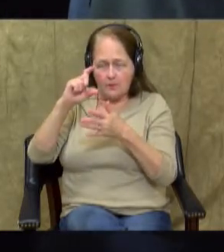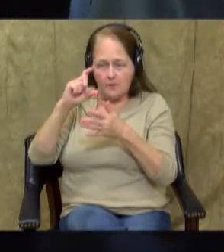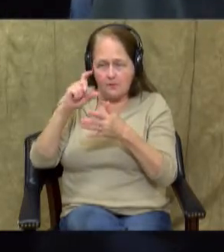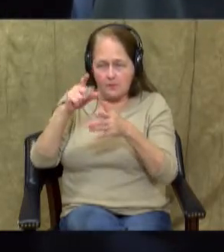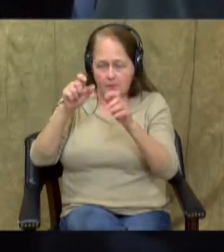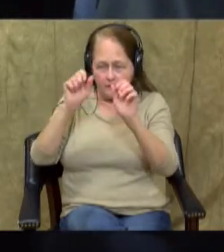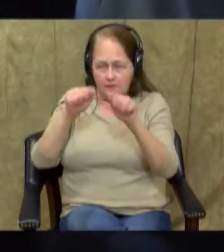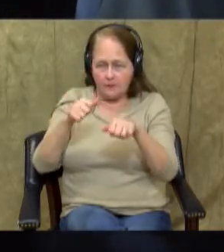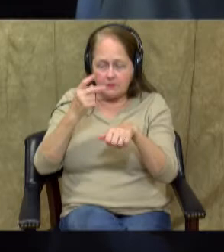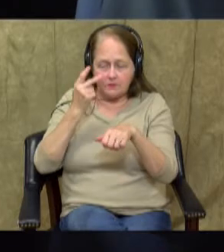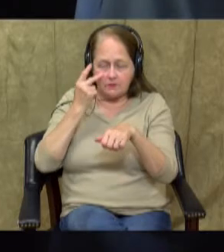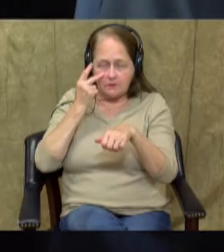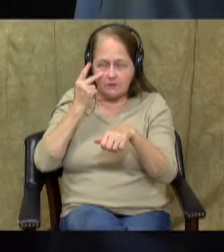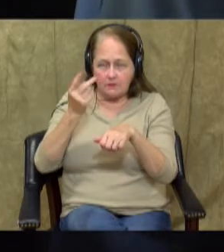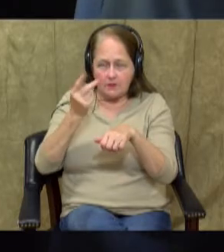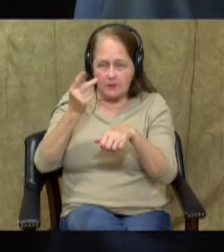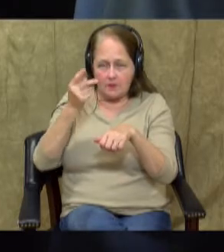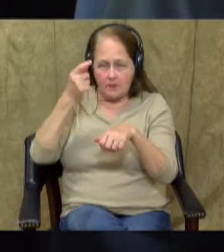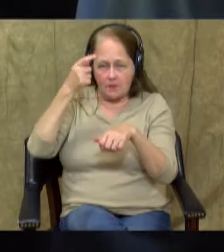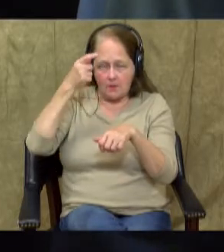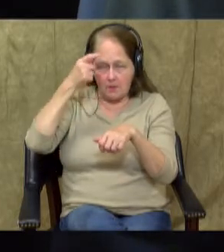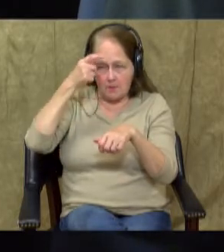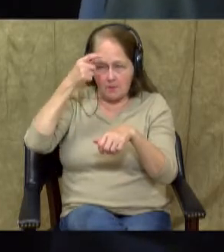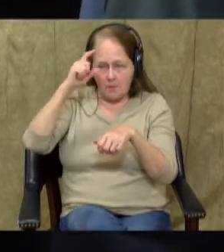If you can see the top of the moon,